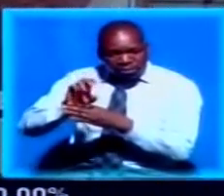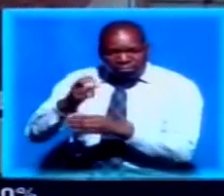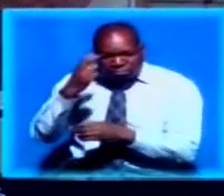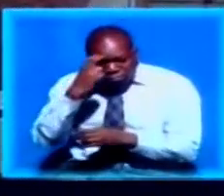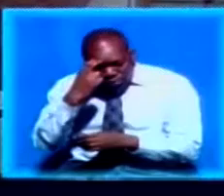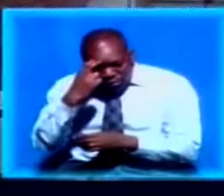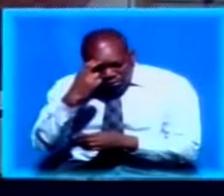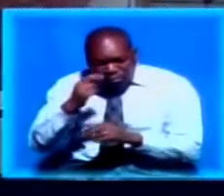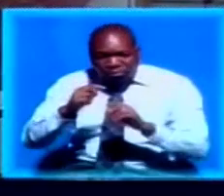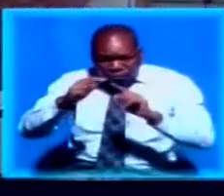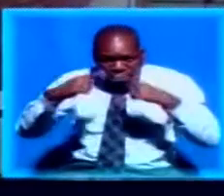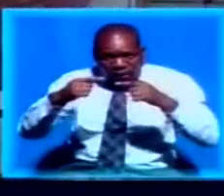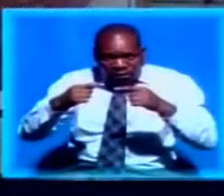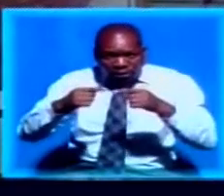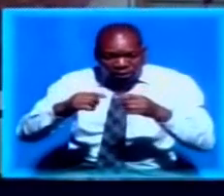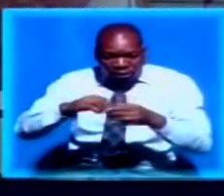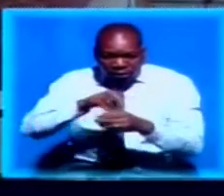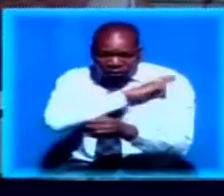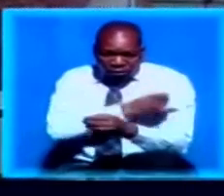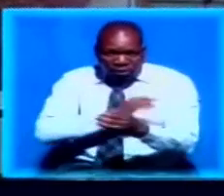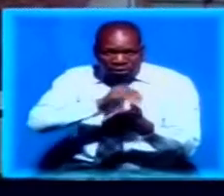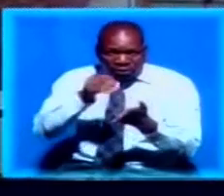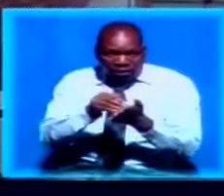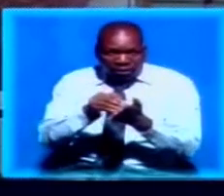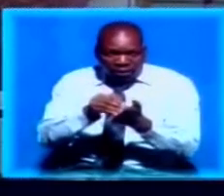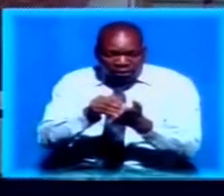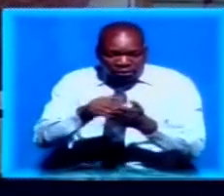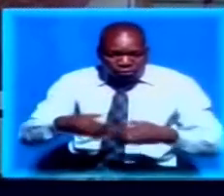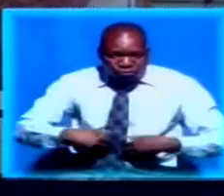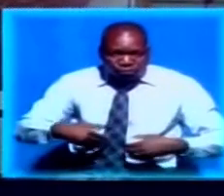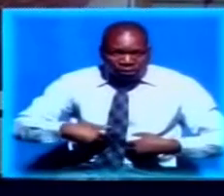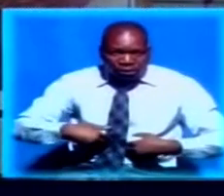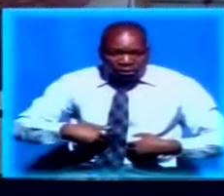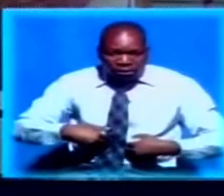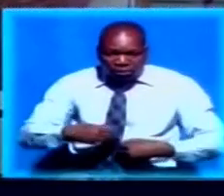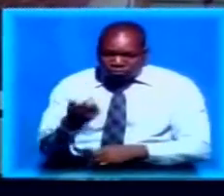resource centers in Chililabombwe, Luansha and Mpongwe.